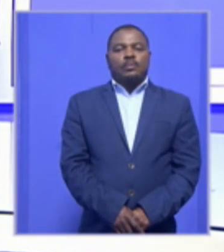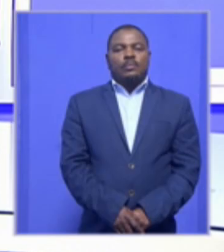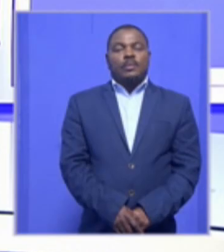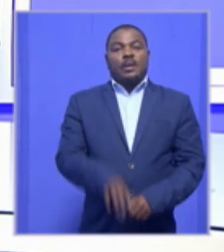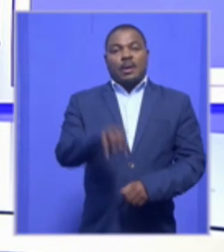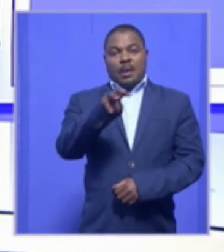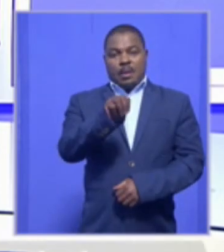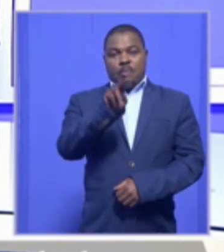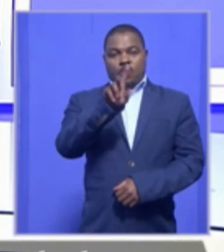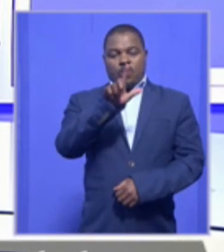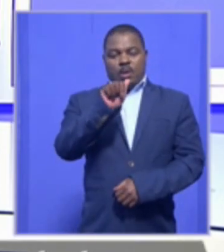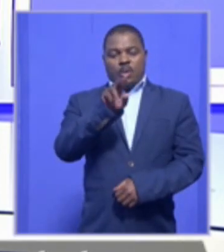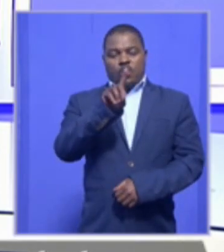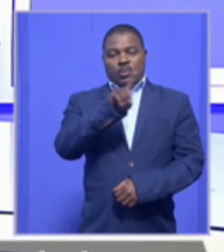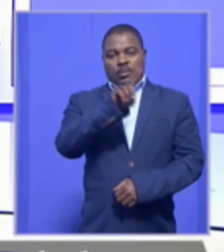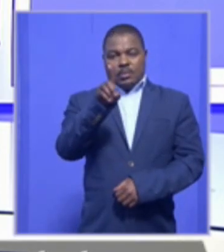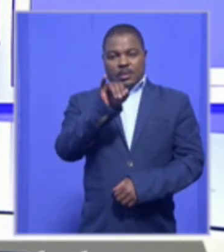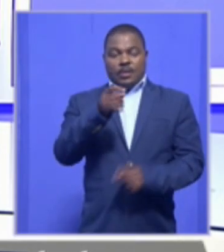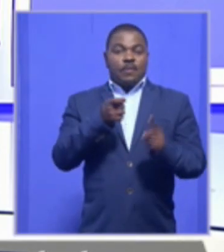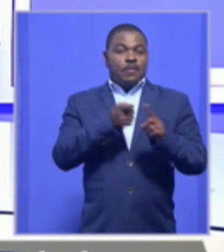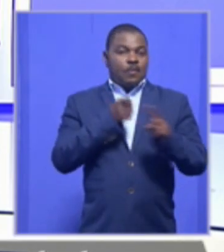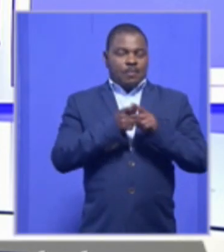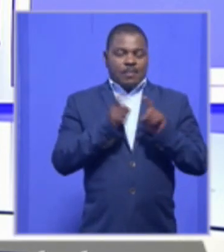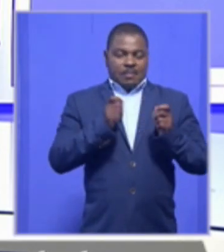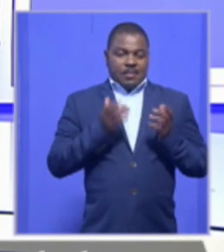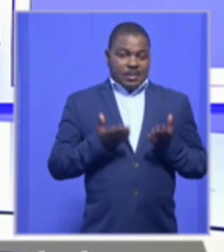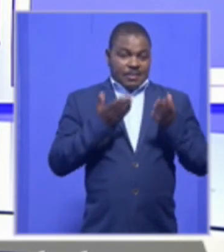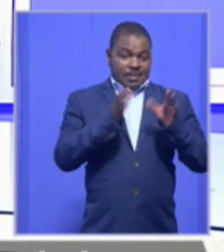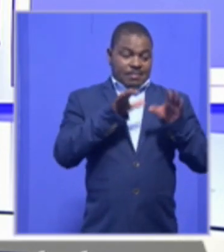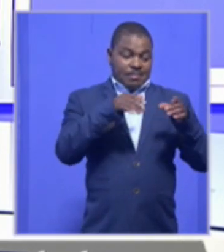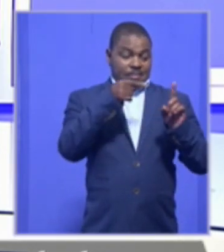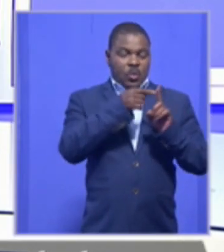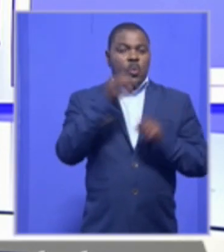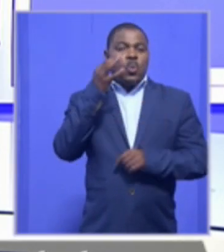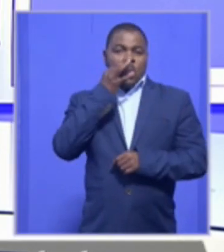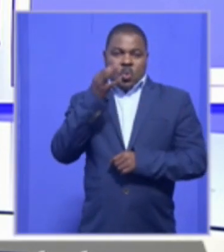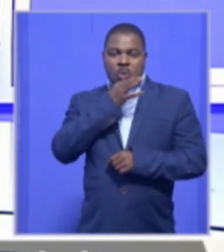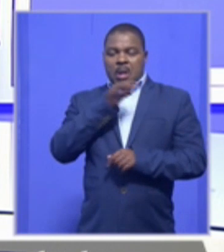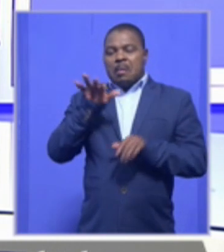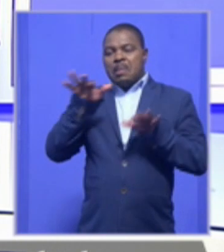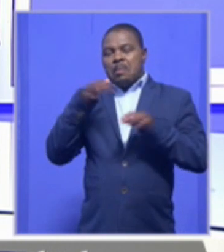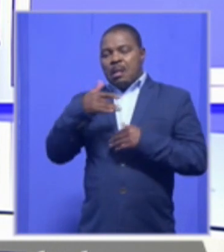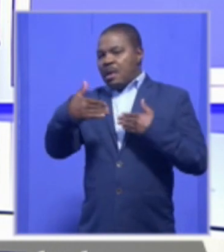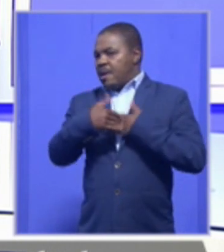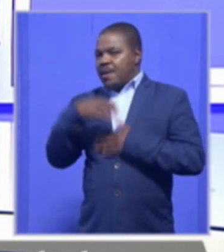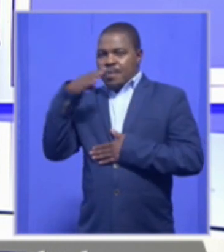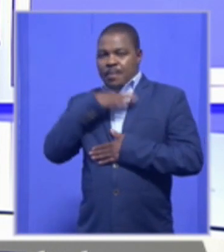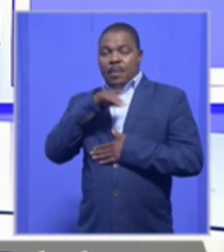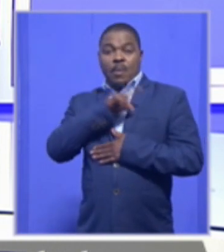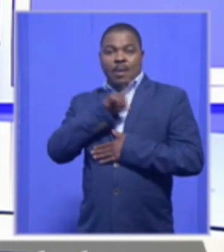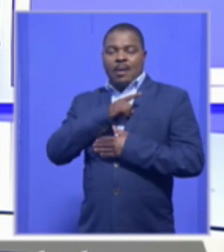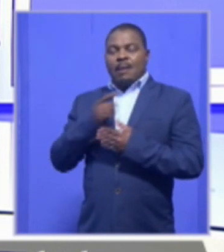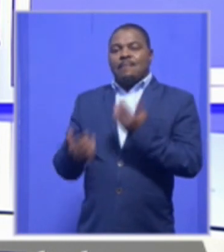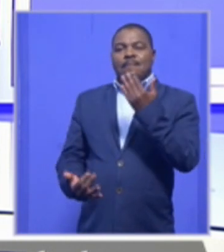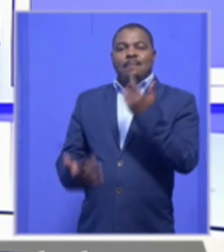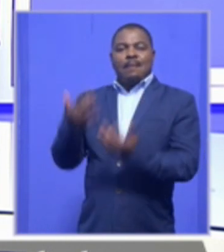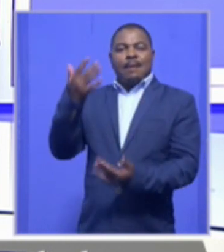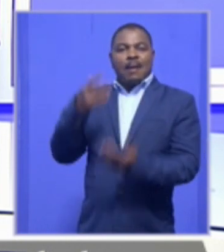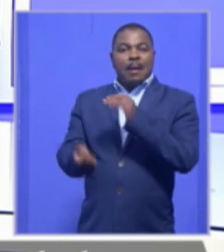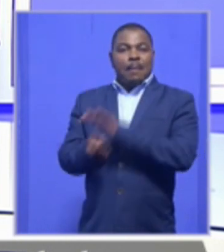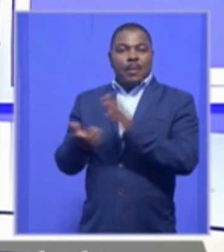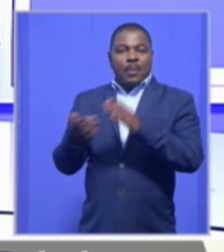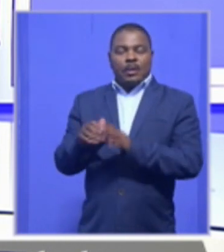Robert Molaudzi wa bataolo ya ditirelo tša tšhoganetšo o re ga go dikgobalo tšeo di begilwego morago ga go phulega ga mollo ka Johannesburg